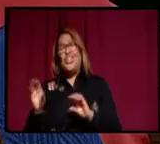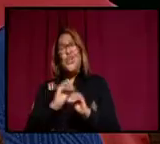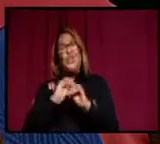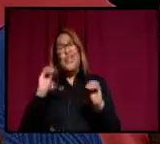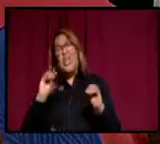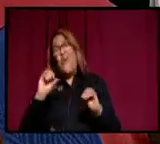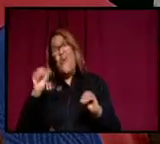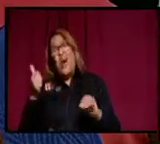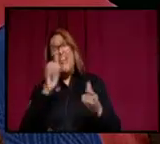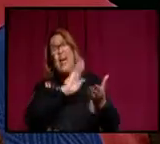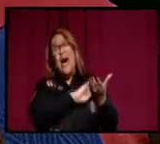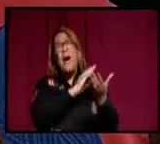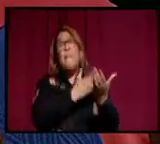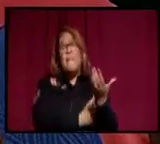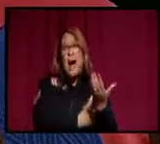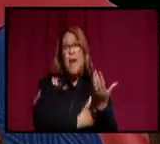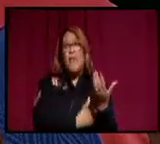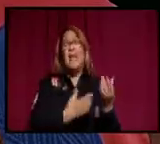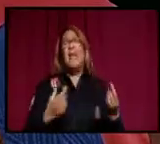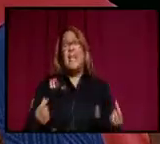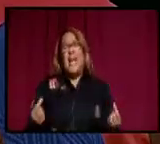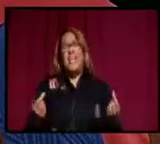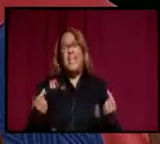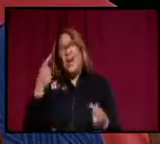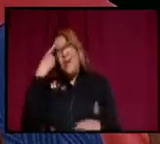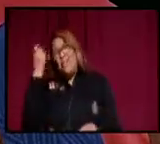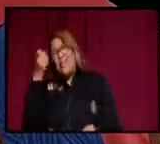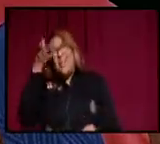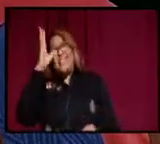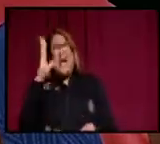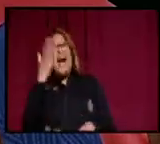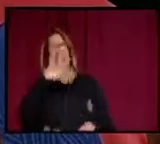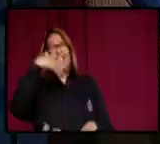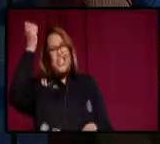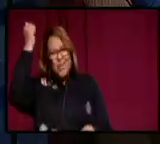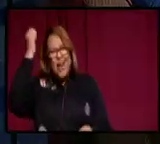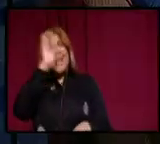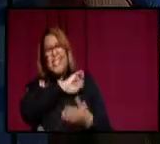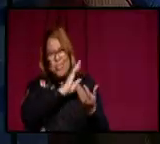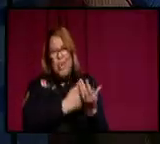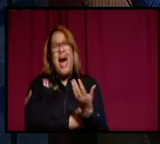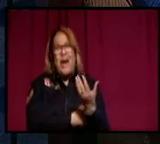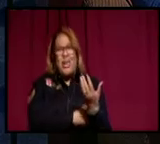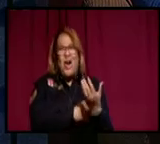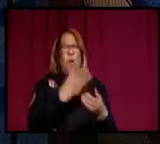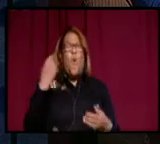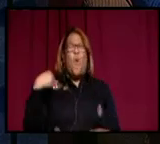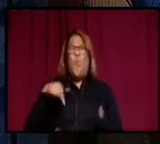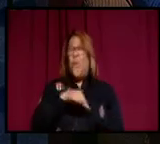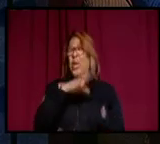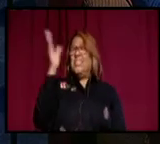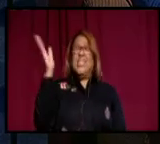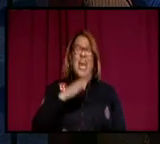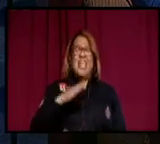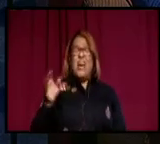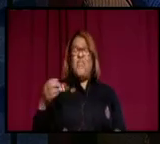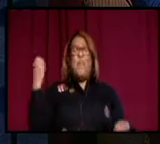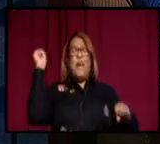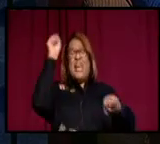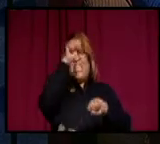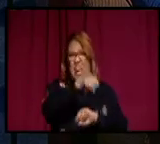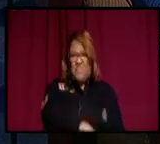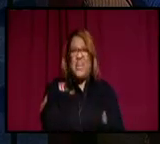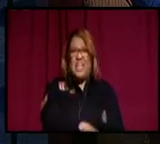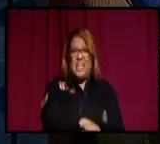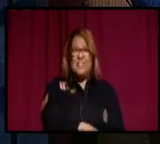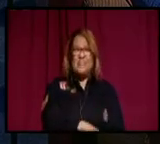other power can do. And because God is the greatest power, we shall never be defeated. Bless